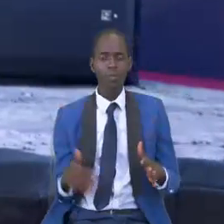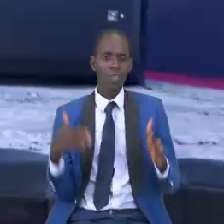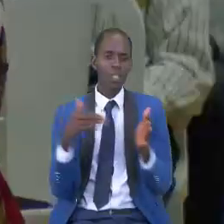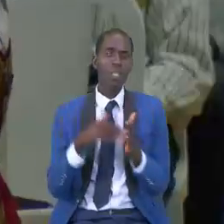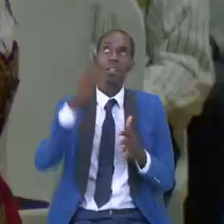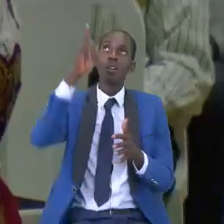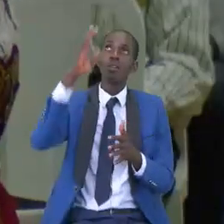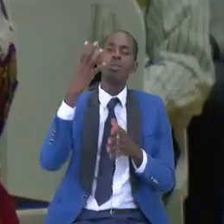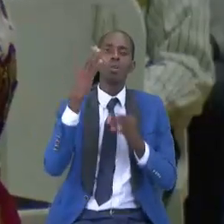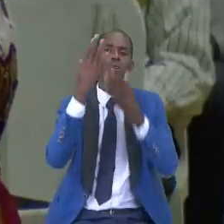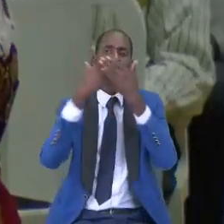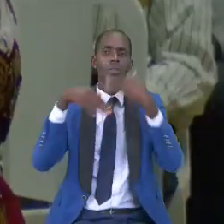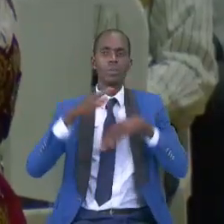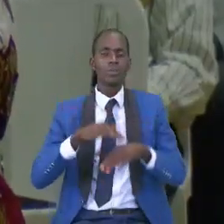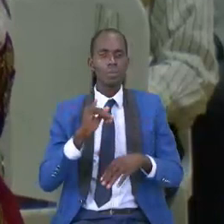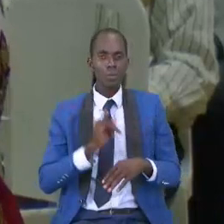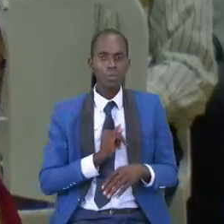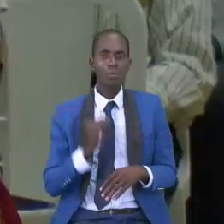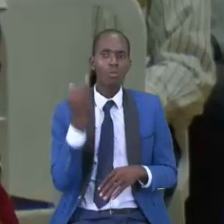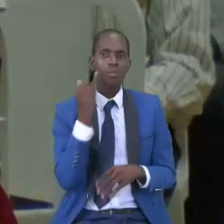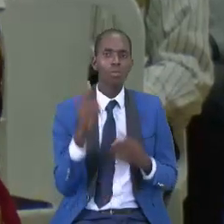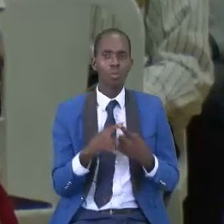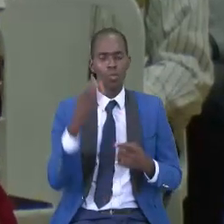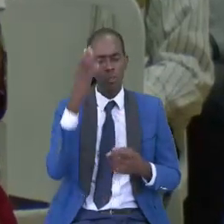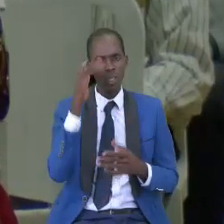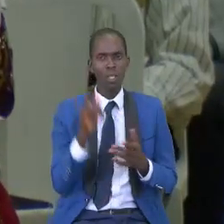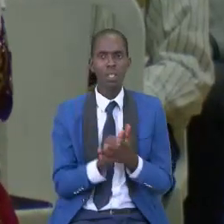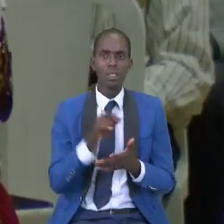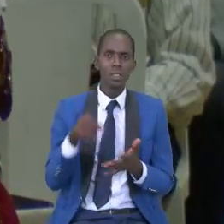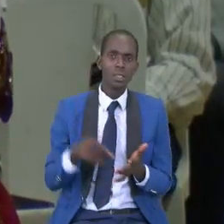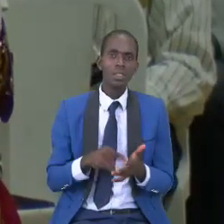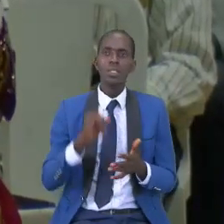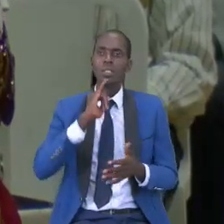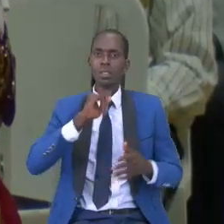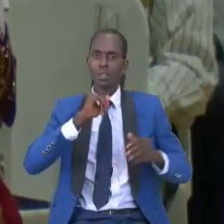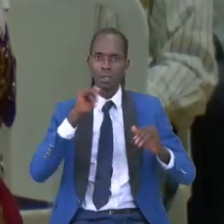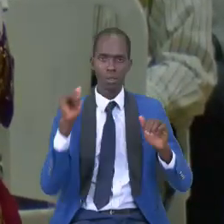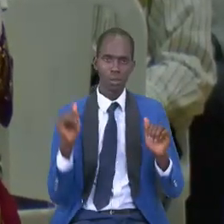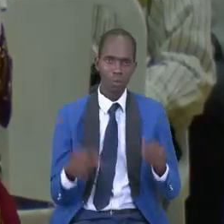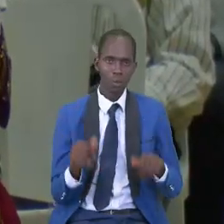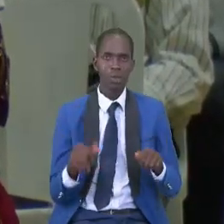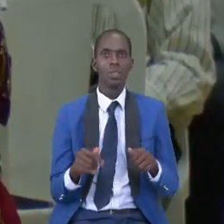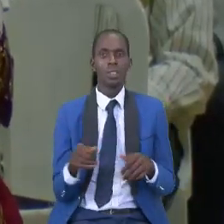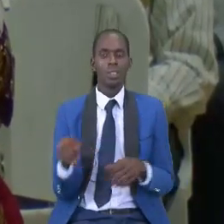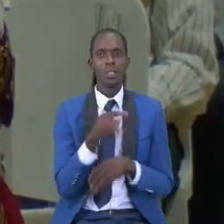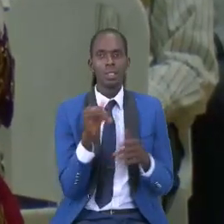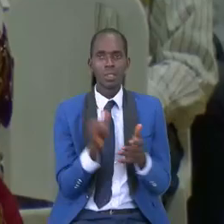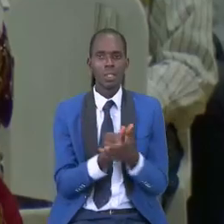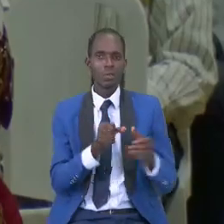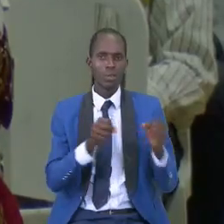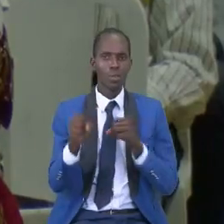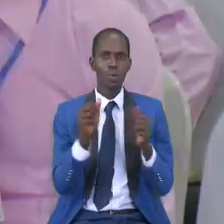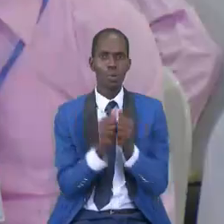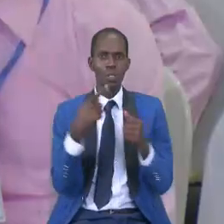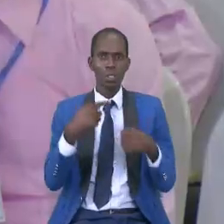is impossible. Woe to him that striveth with his maker. So he said, take me up and cast